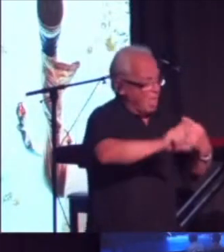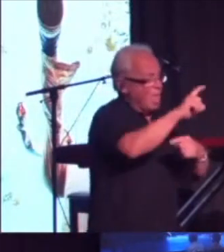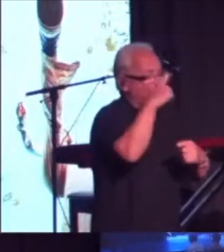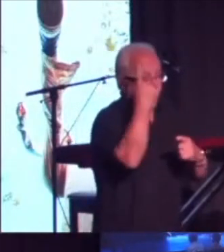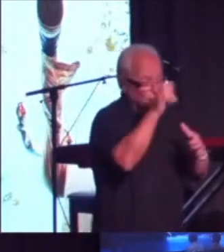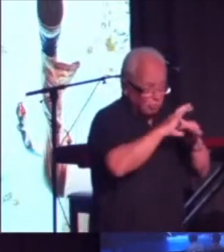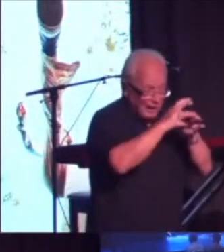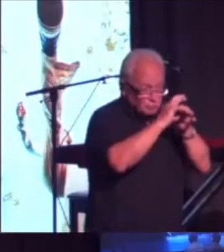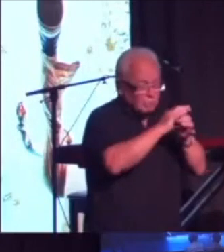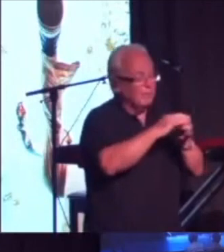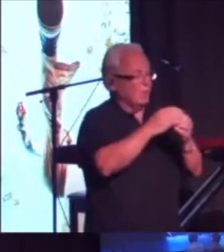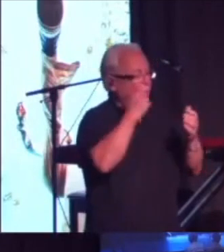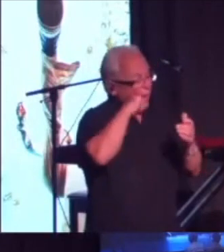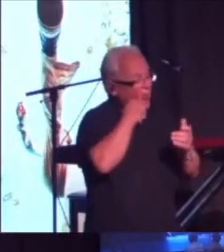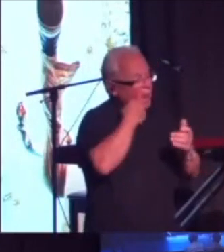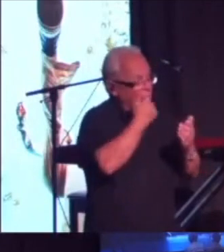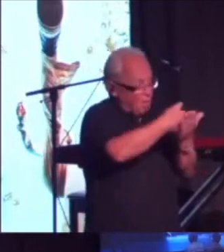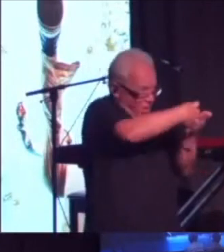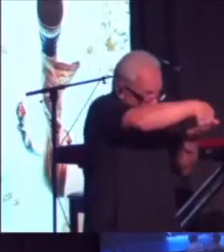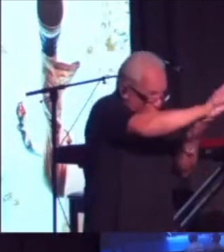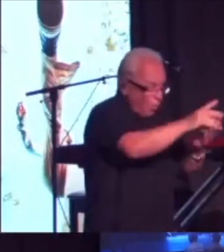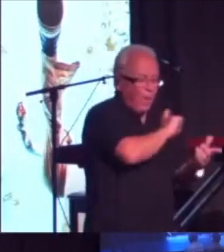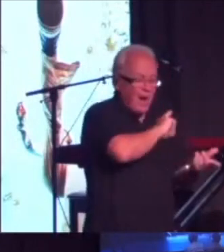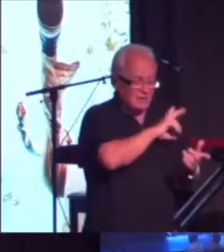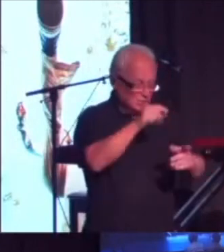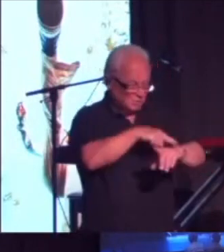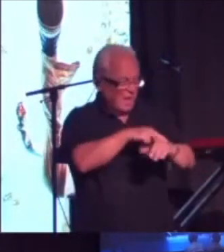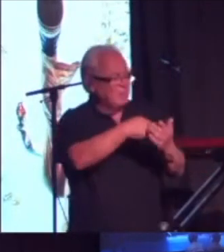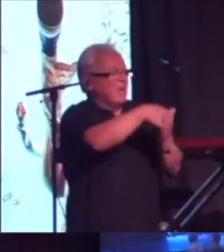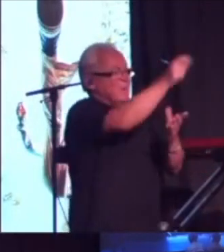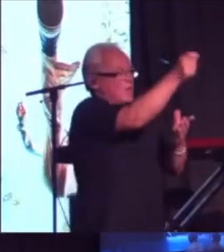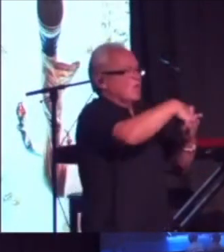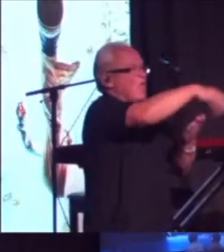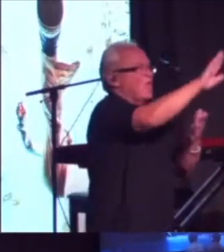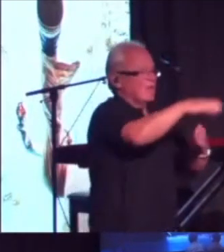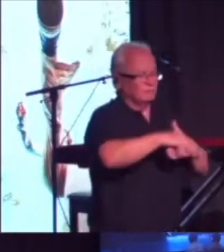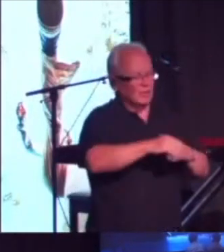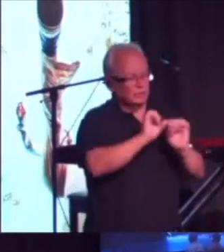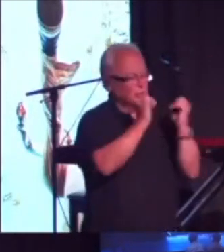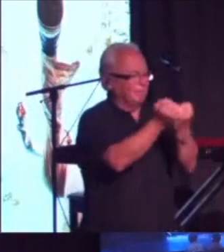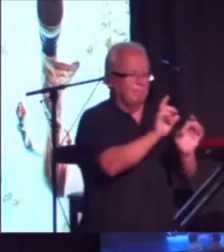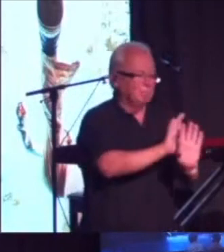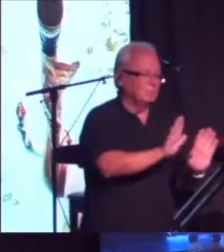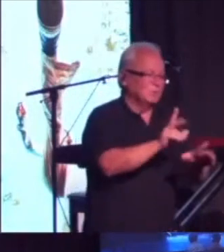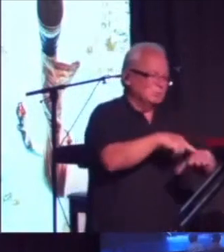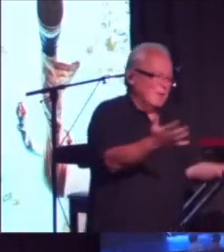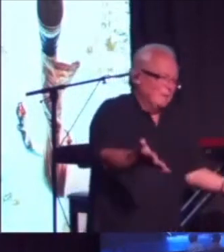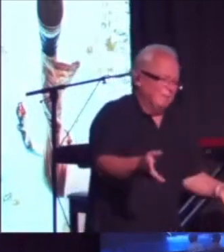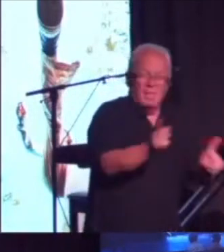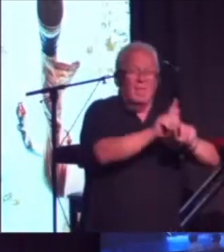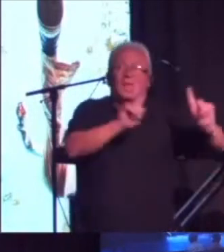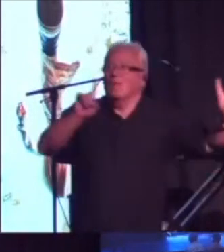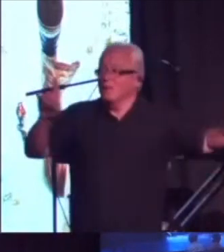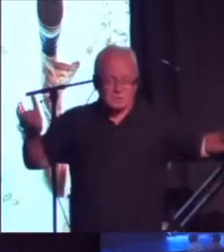side, invariably, and set aside because we don't have time for it, is friendship. Friendship.